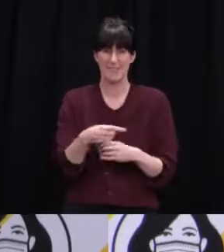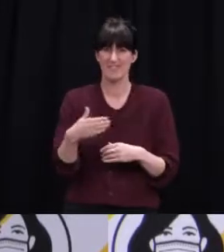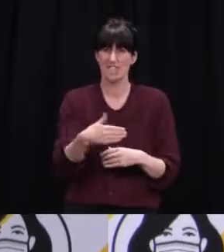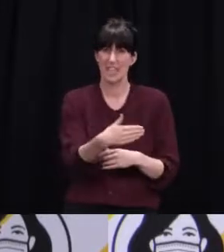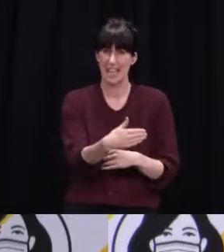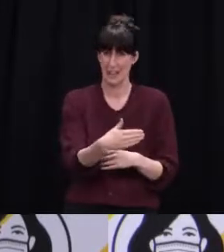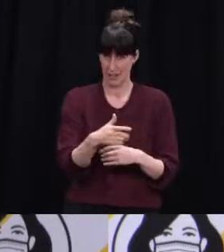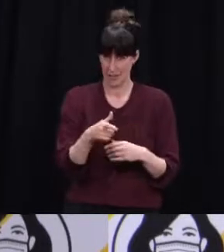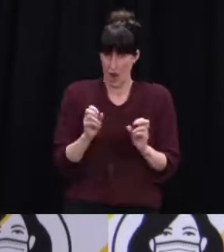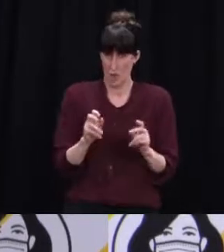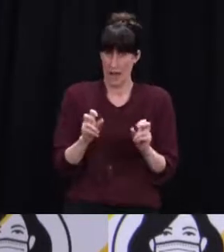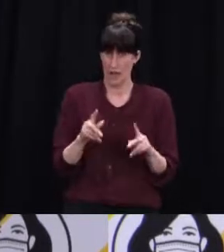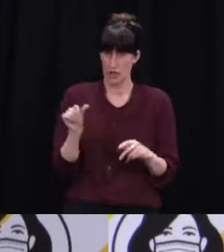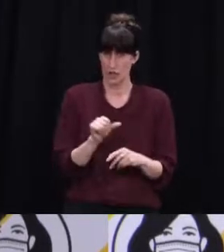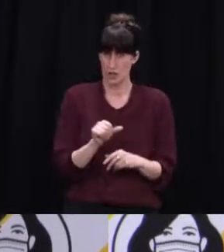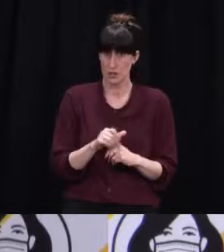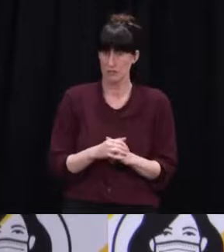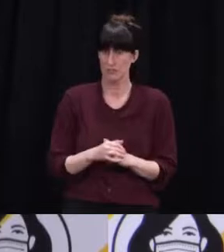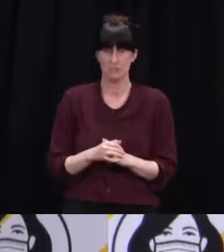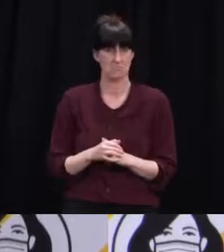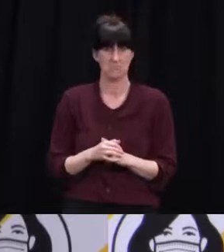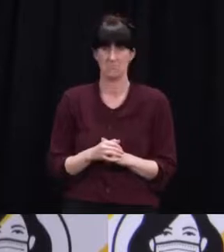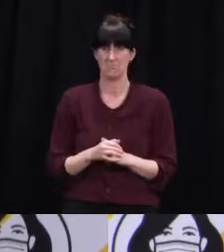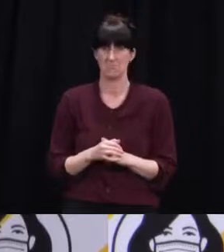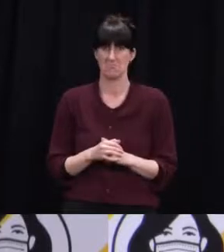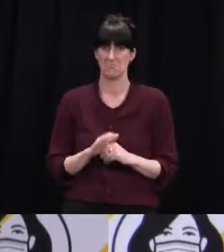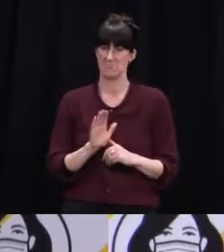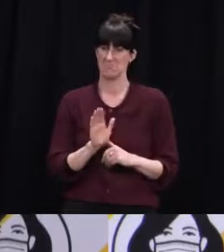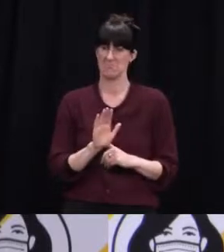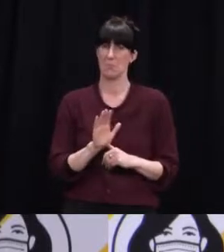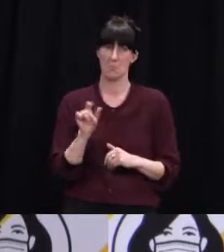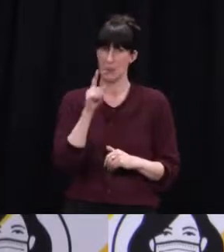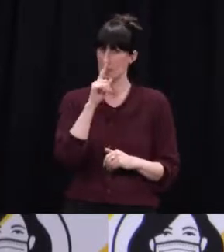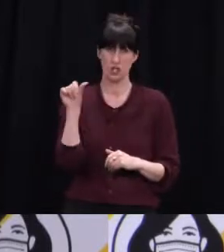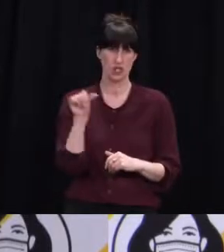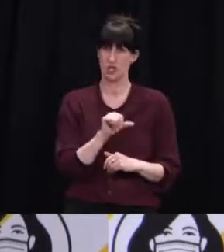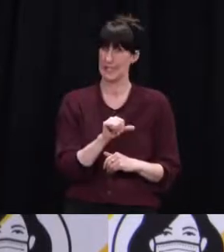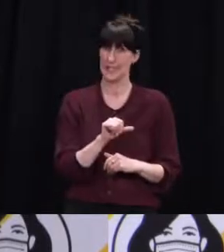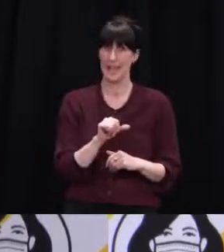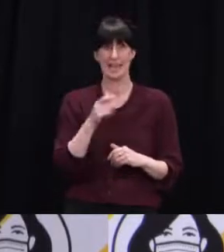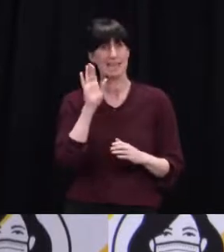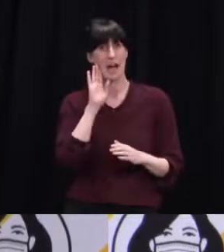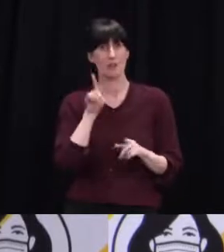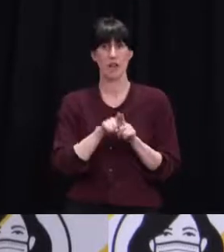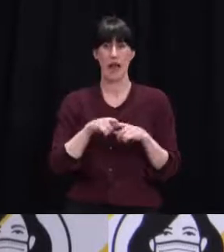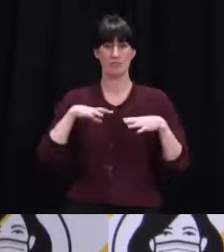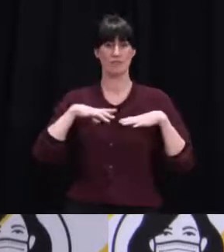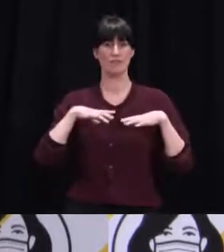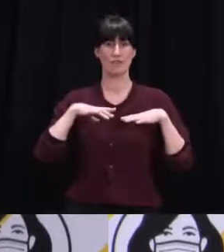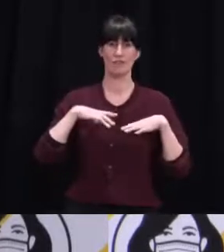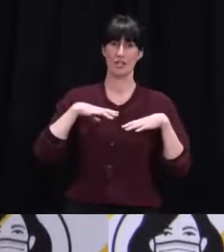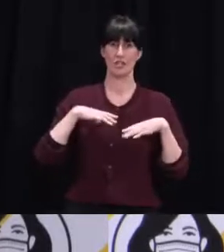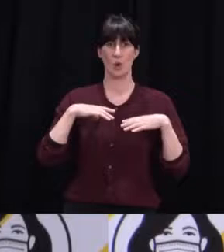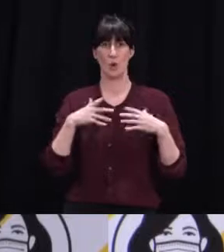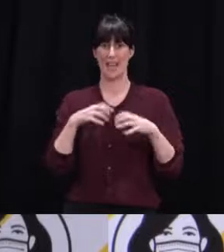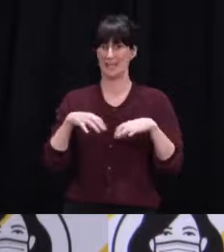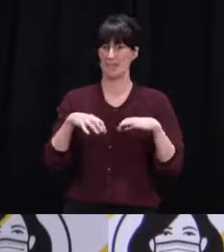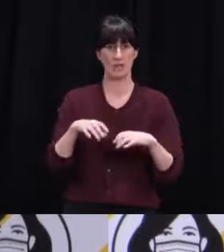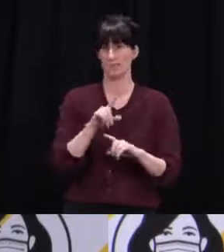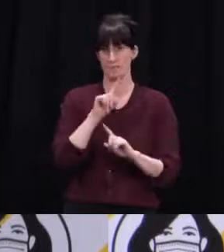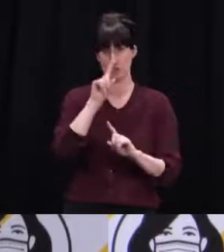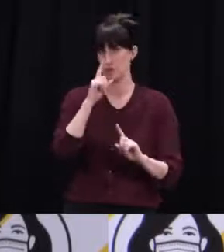it okay? Doc says no, but the police are kind of turning a blind eye to it. People shouldn't really be out